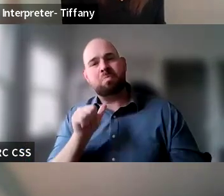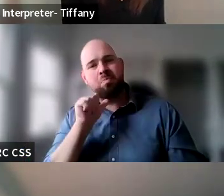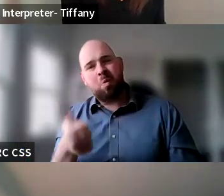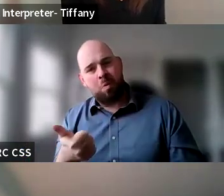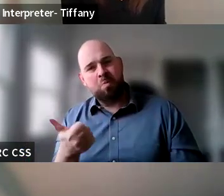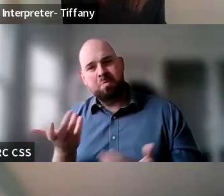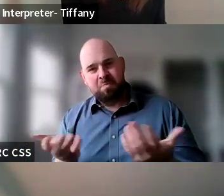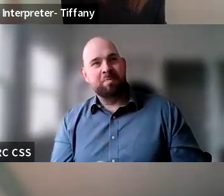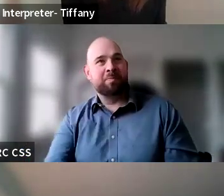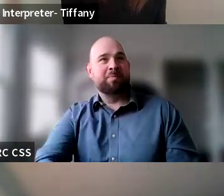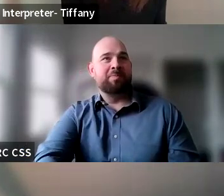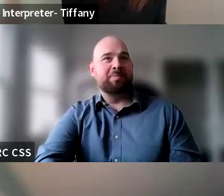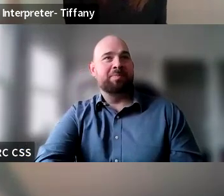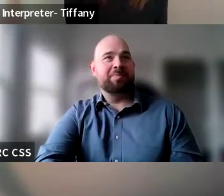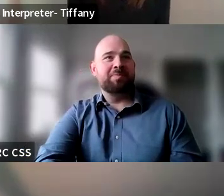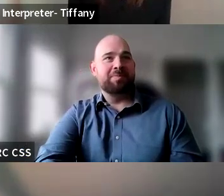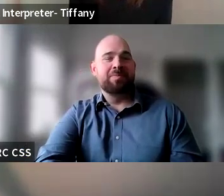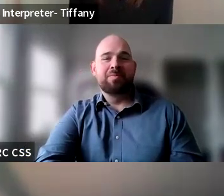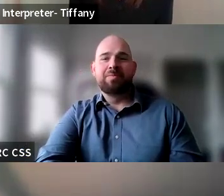speak, yes, and some that don't.